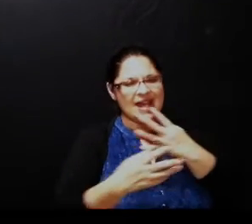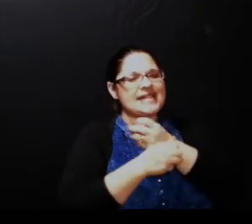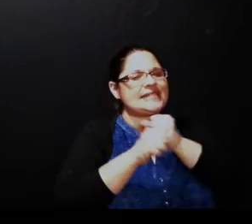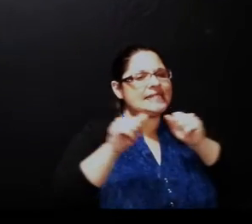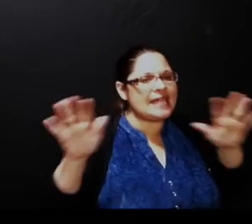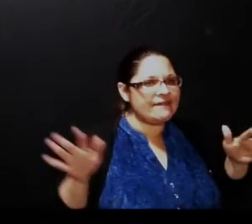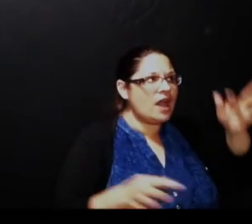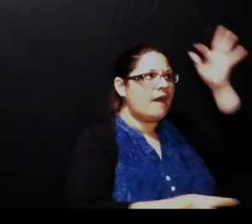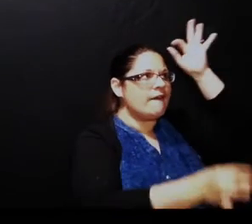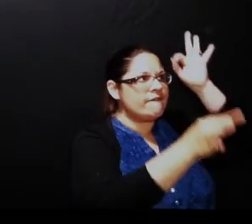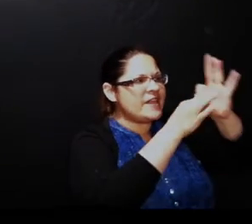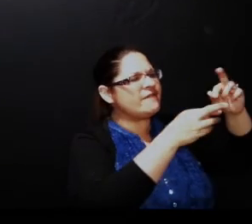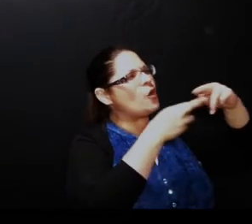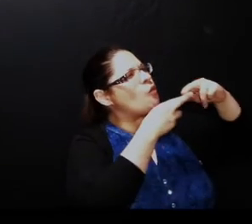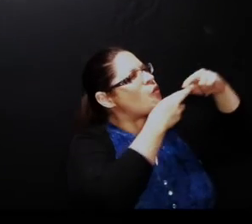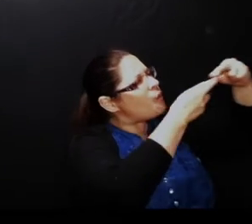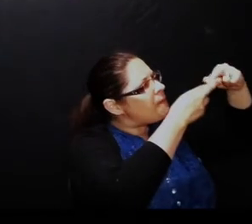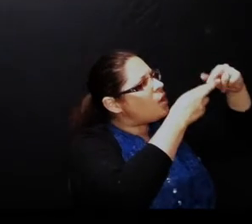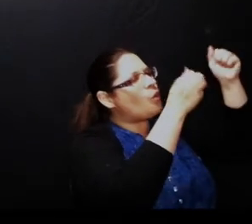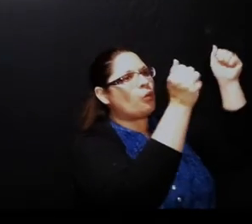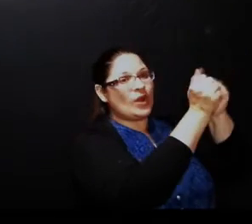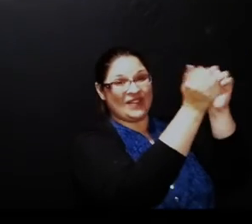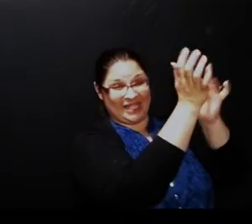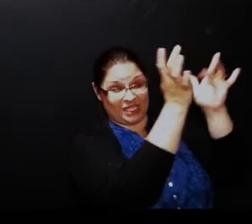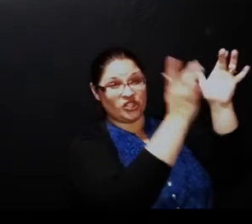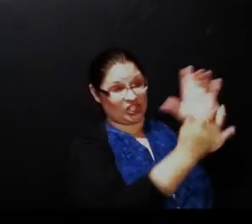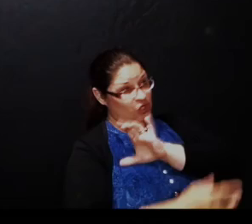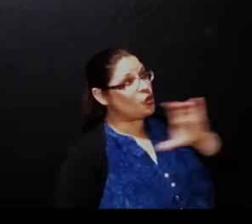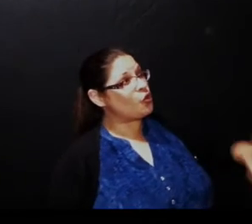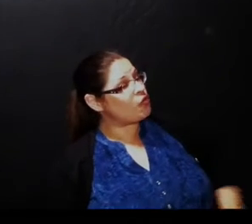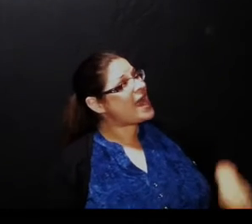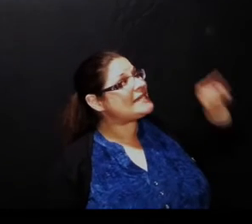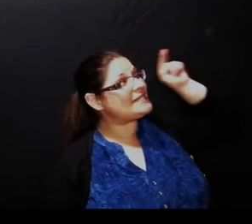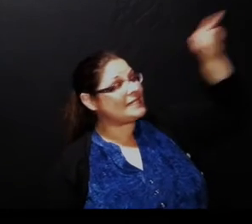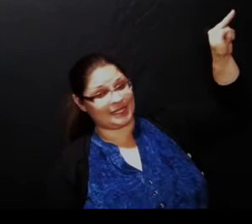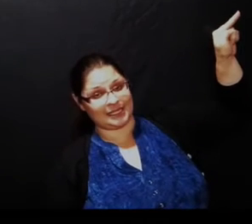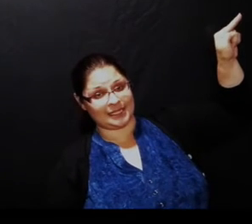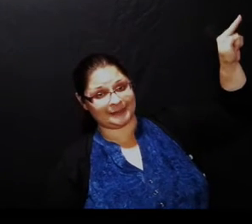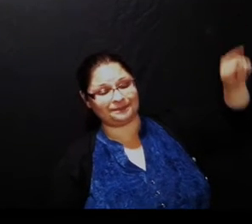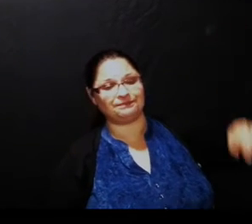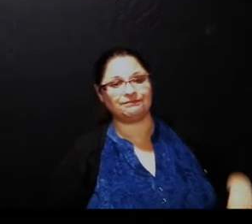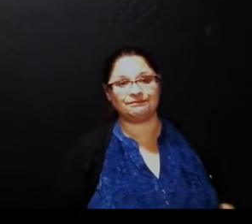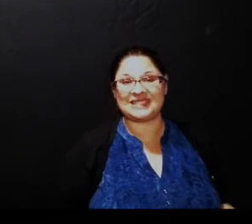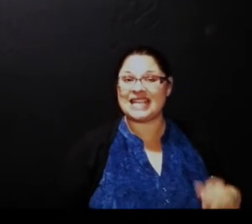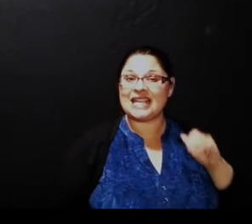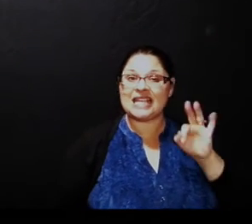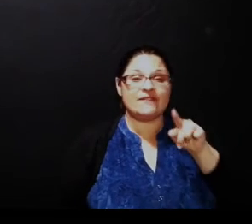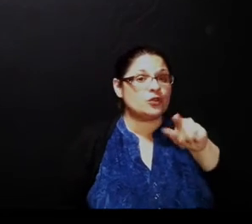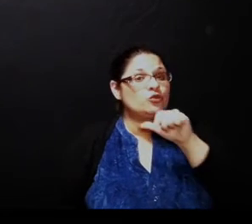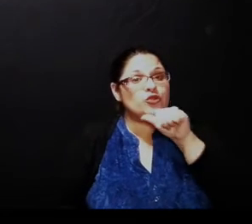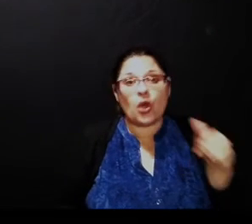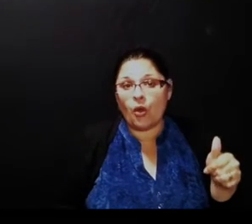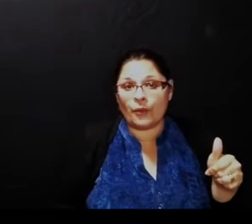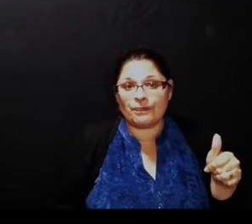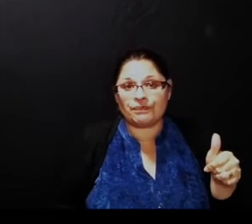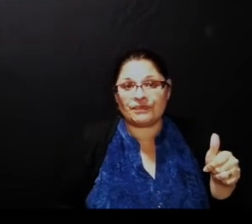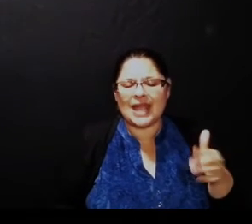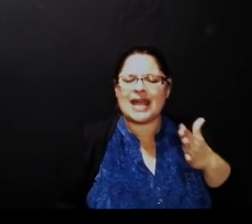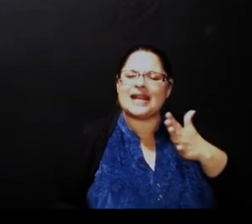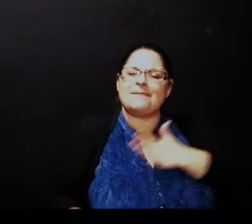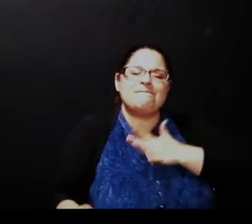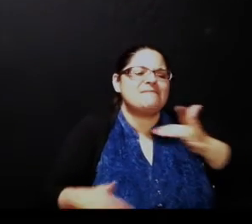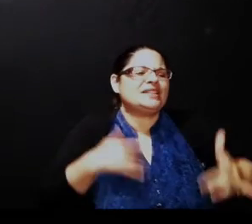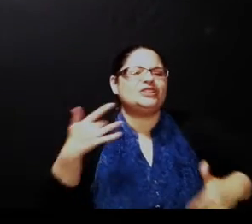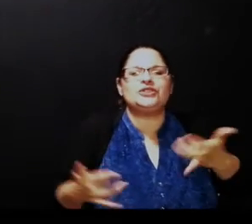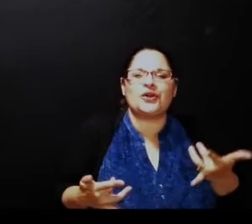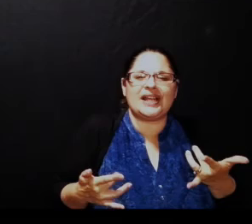with Jesus Christ? If you do not, it is my joy to tell you that Jesus himself